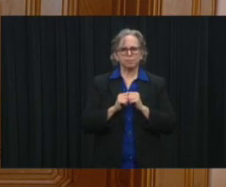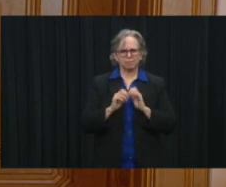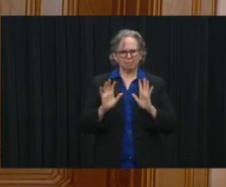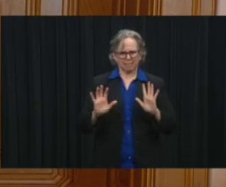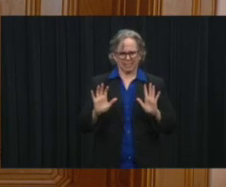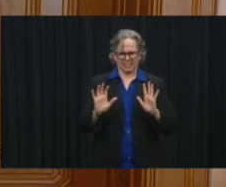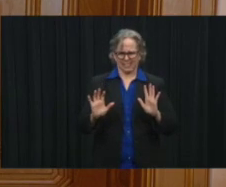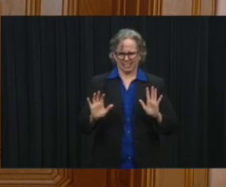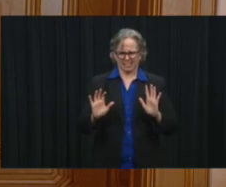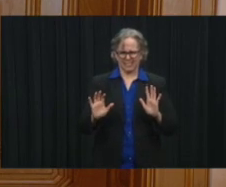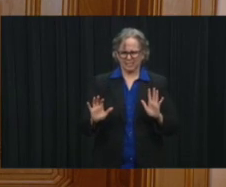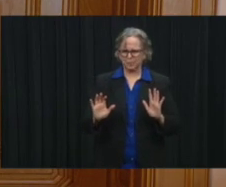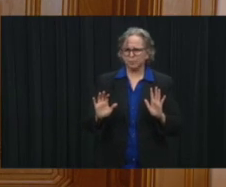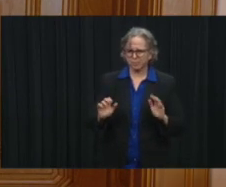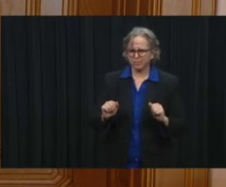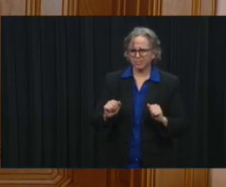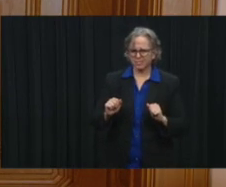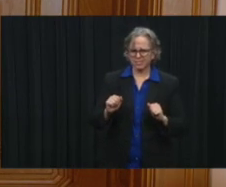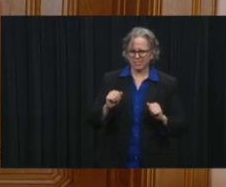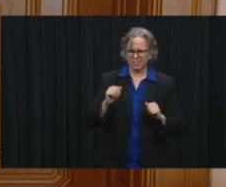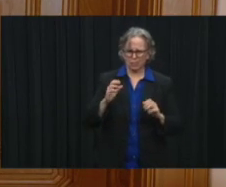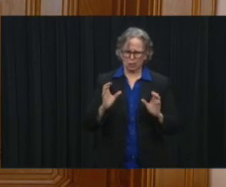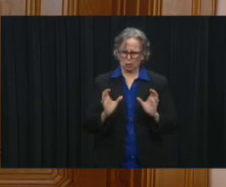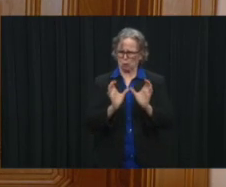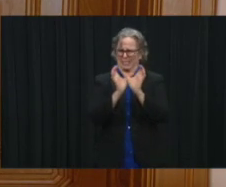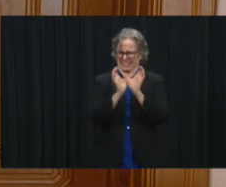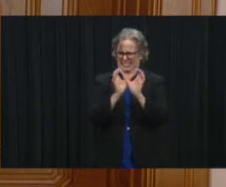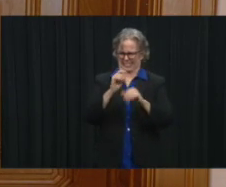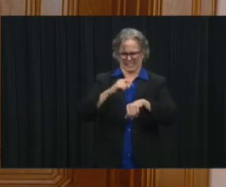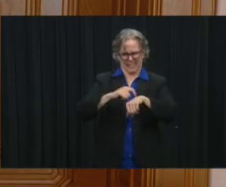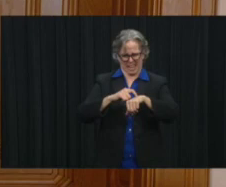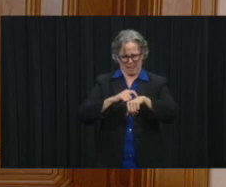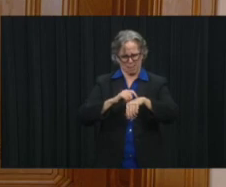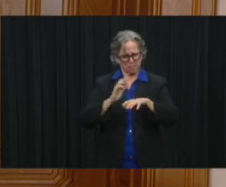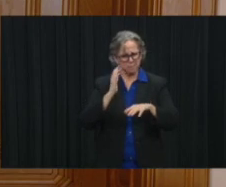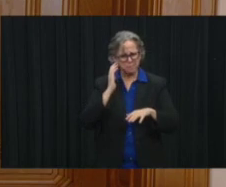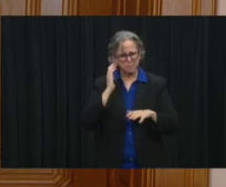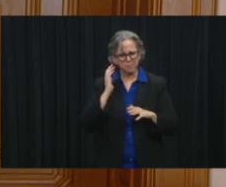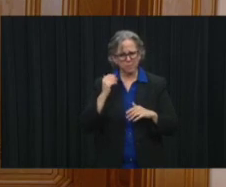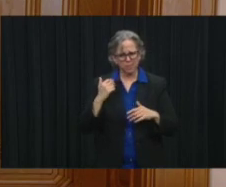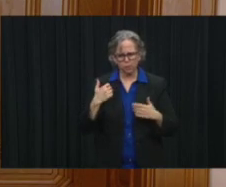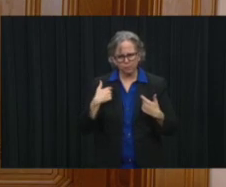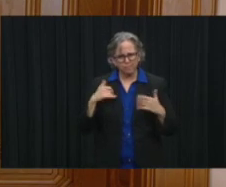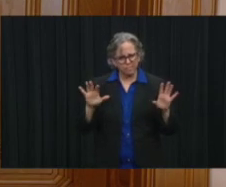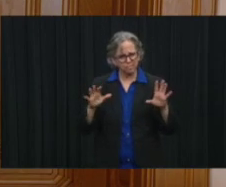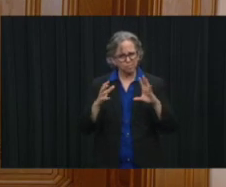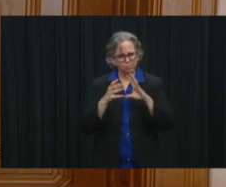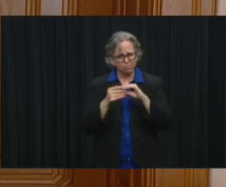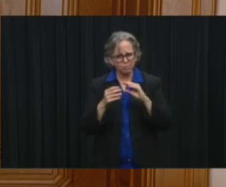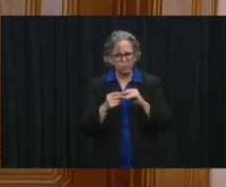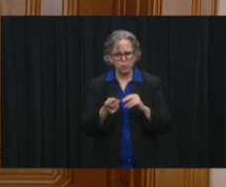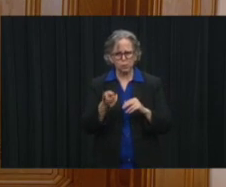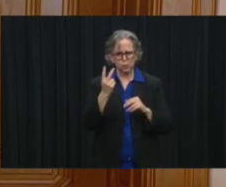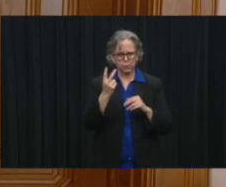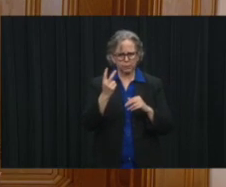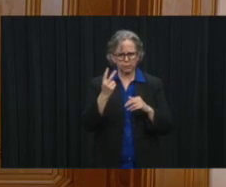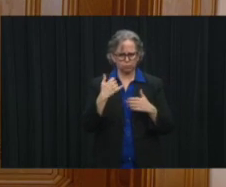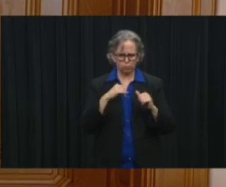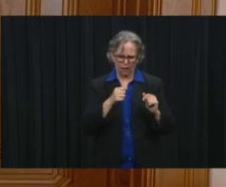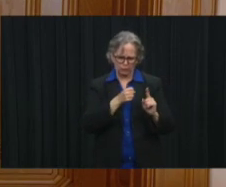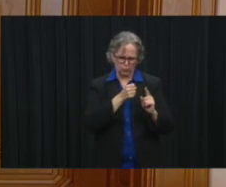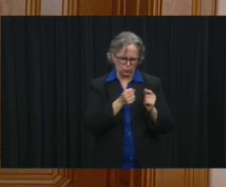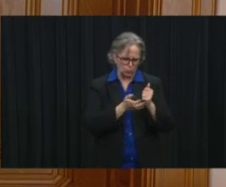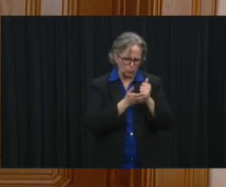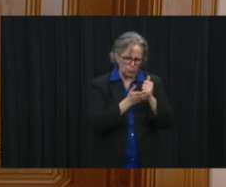crisis, we have said that there really are two different variables that we're trying to impact. One is the